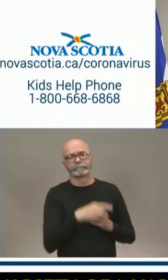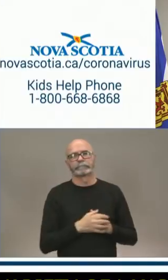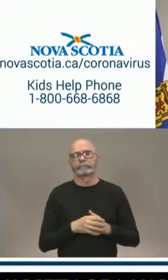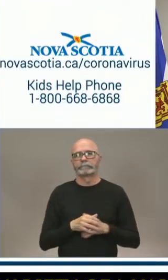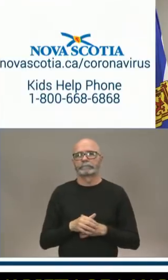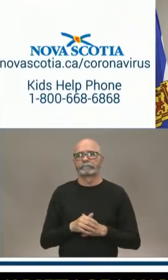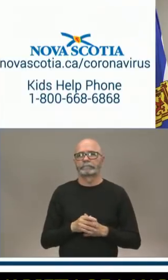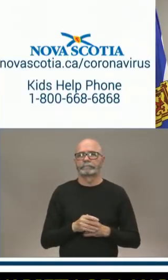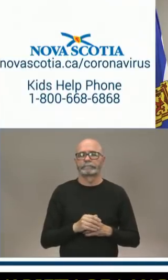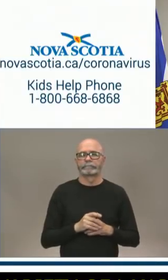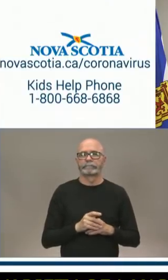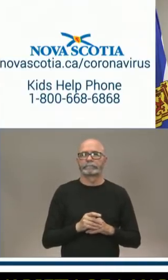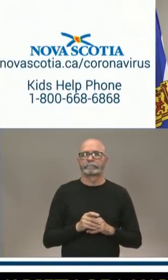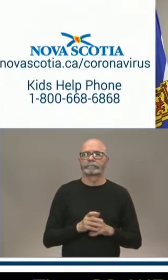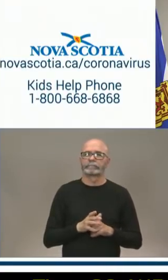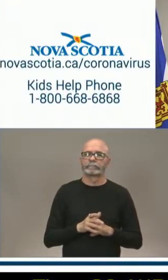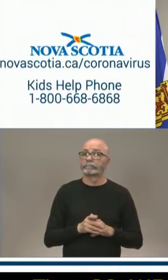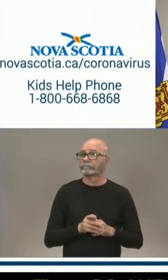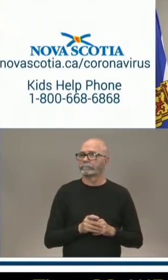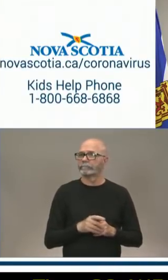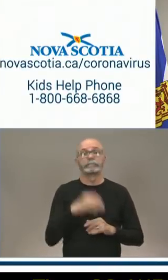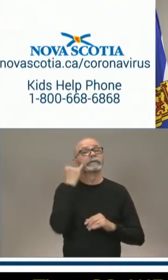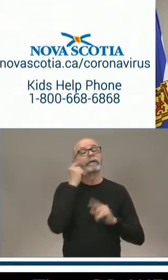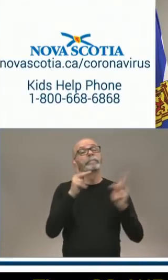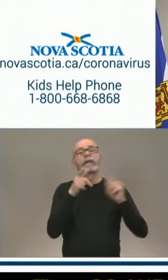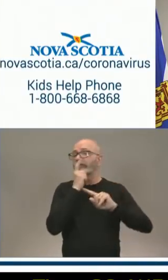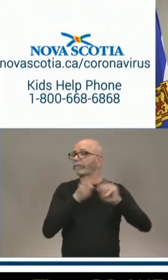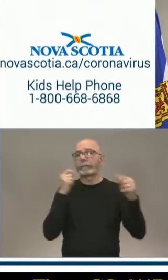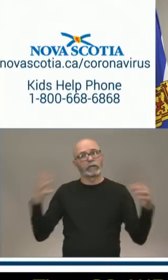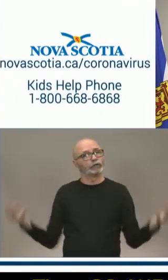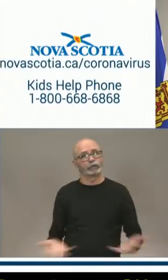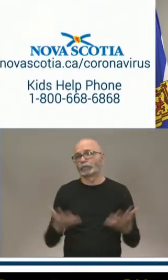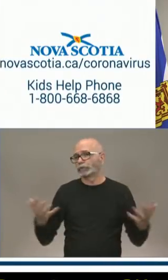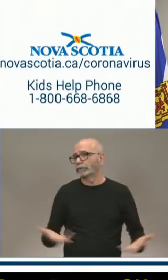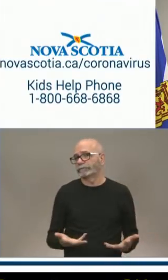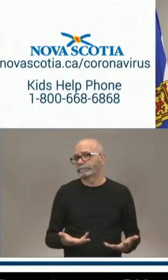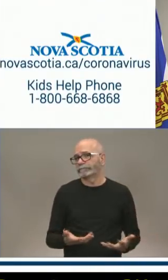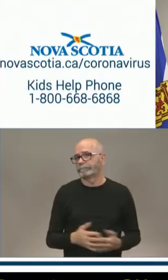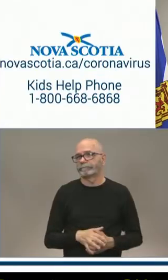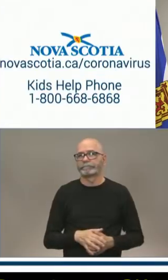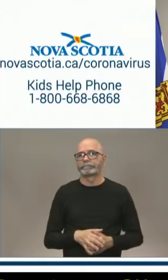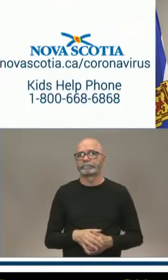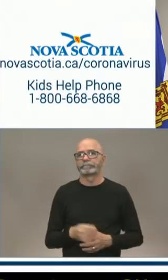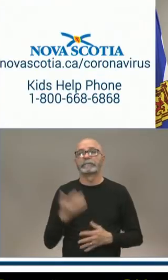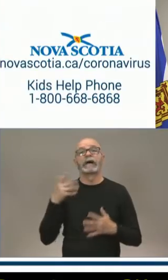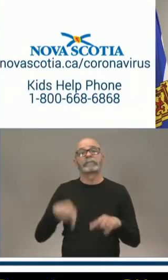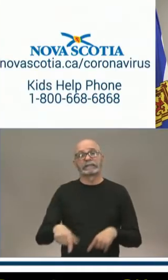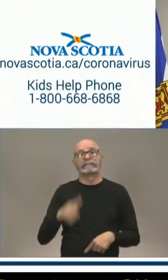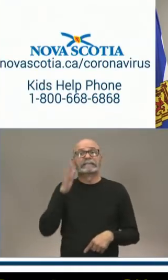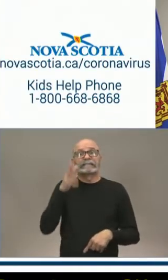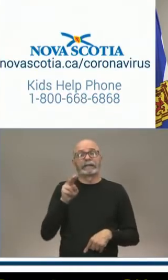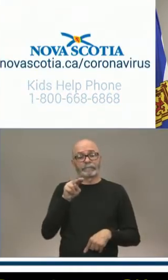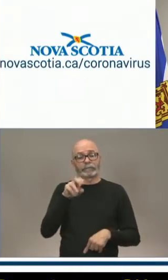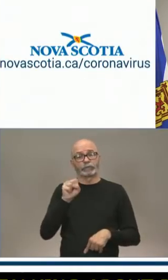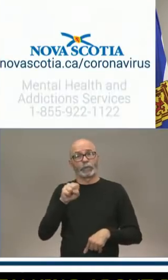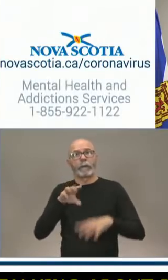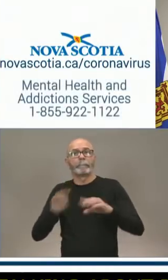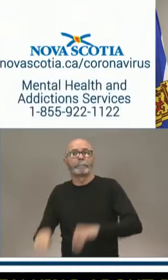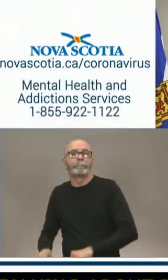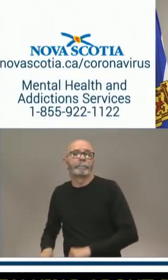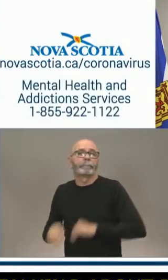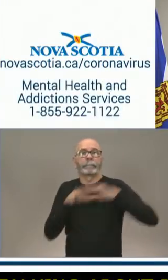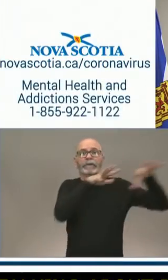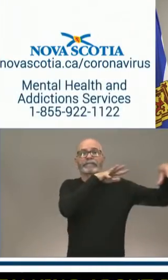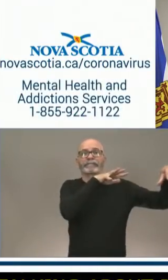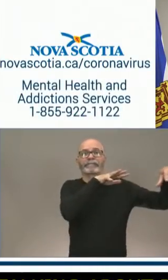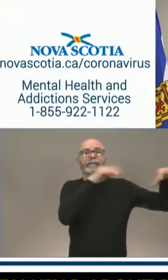people who aren't from here or who might be leaving the province soon, how will we give one dose of vaccine to someone and then